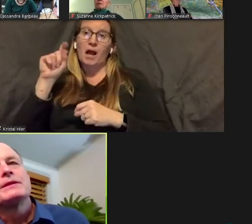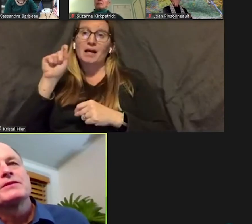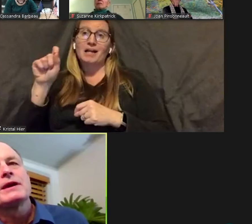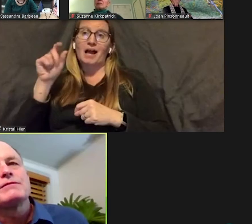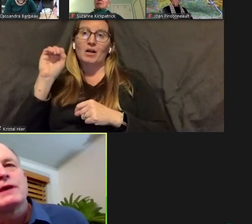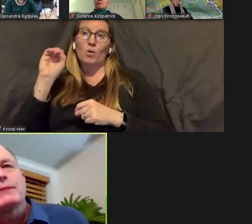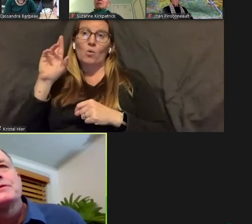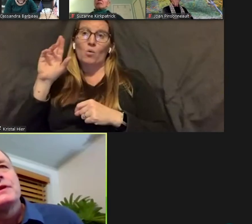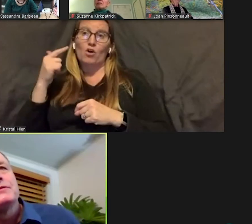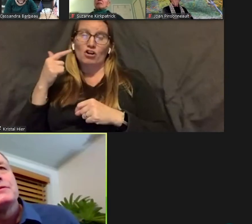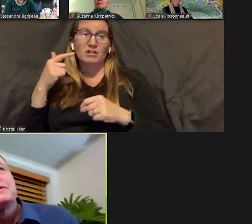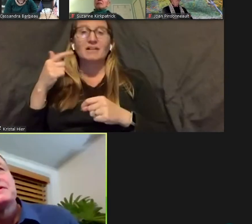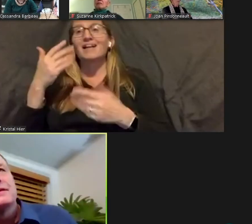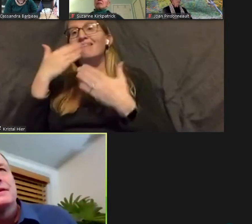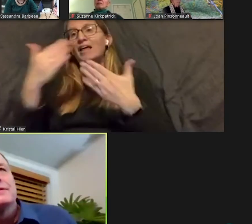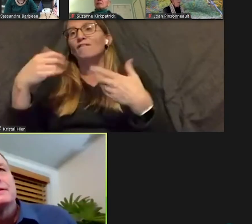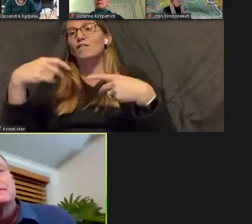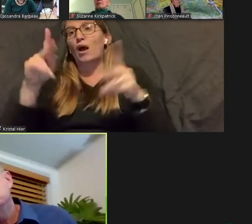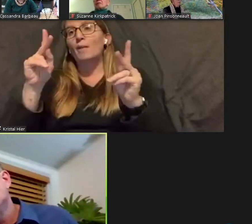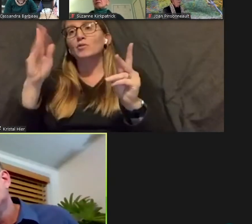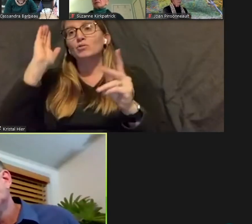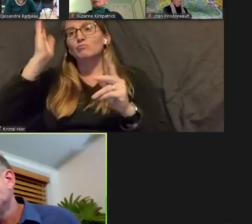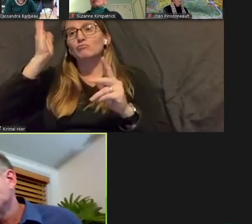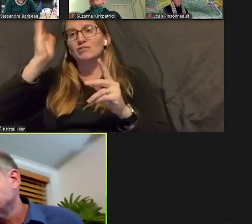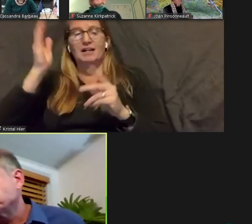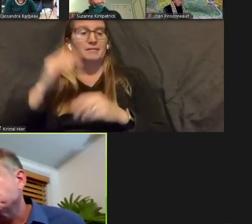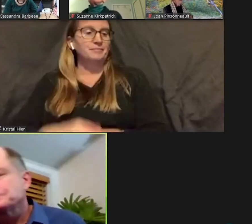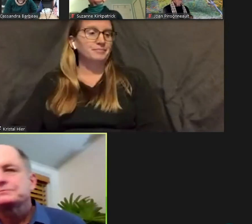tutoringvermont.org. Thank you for the opportunity to present this evening.